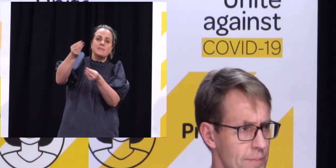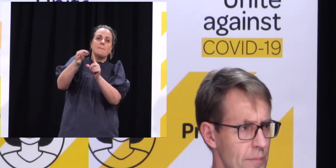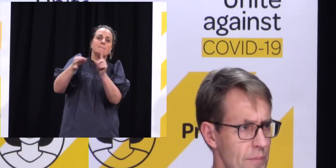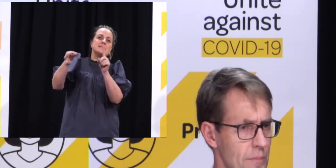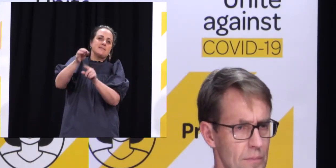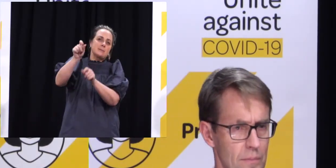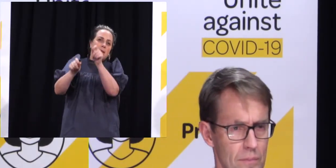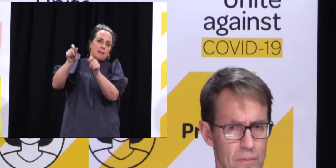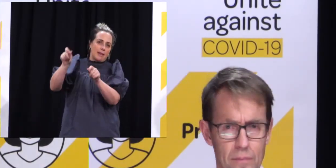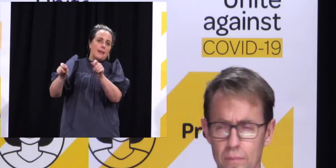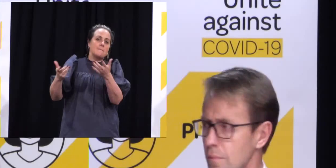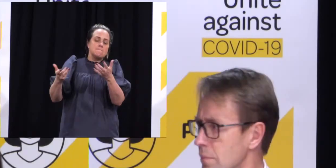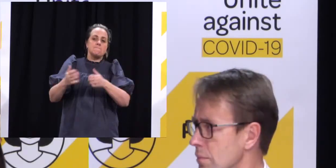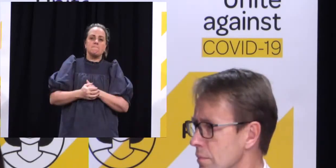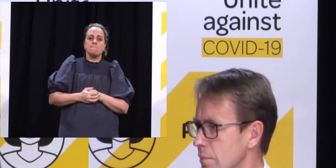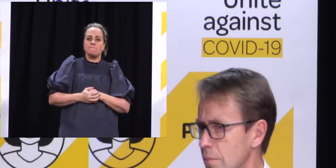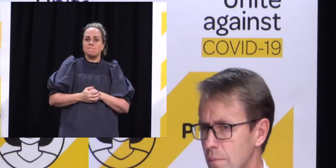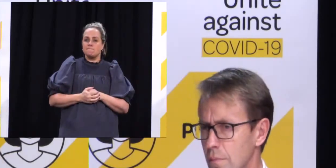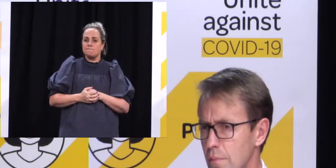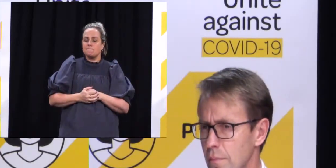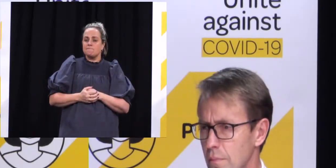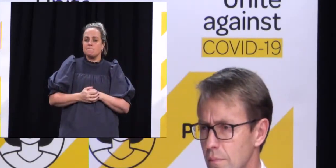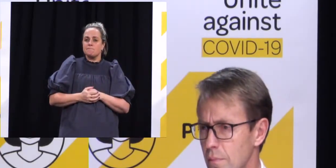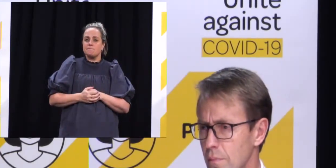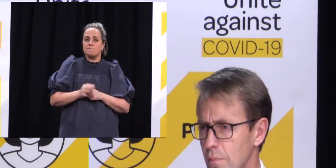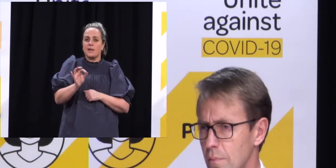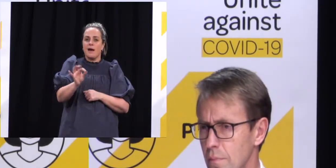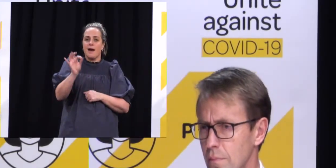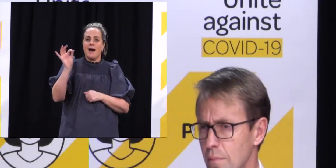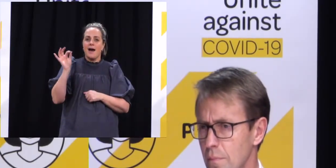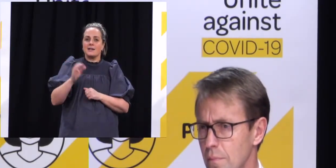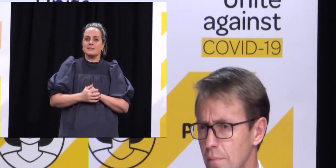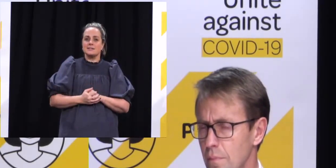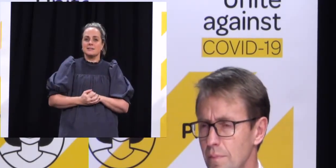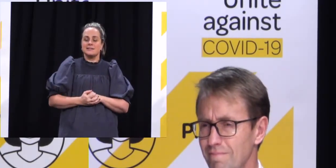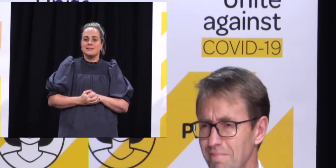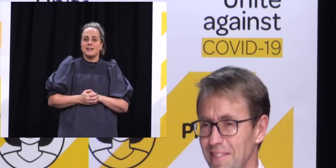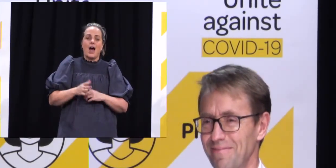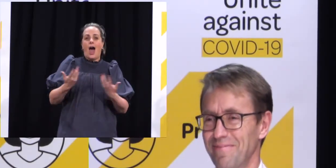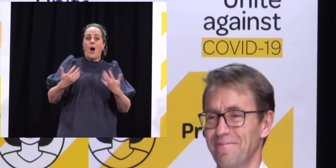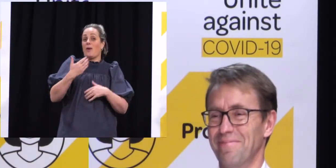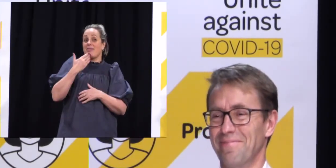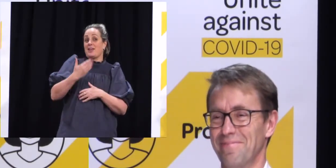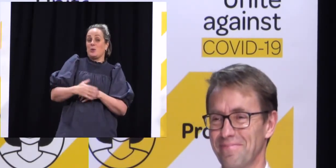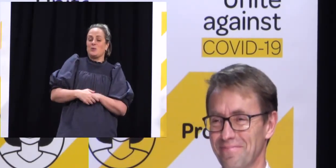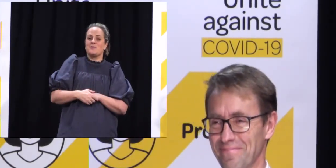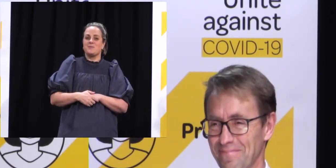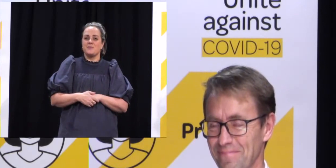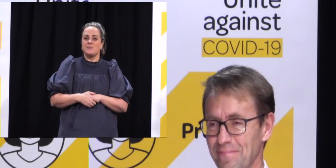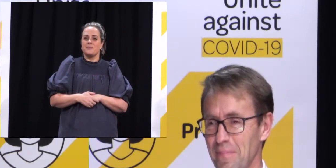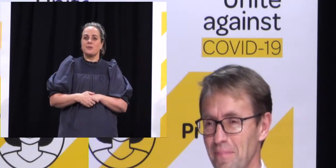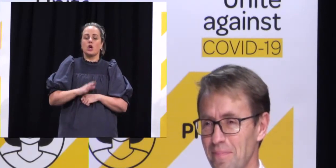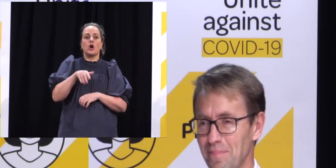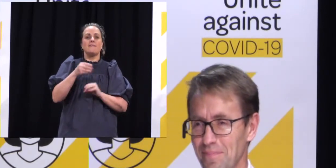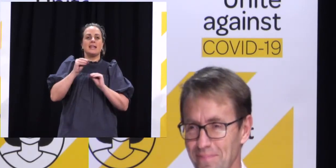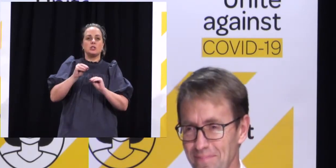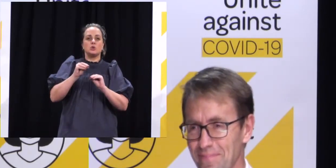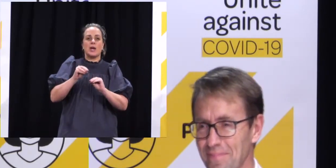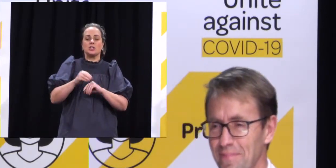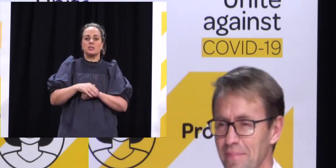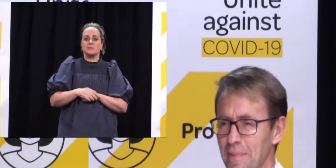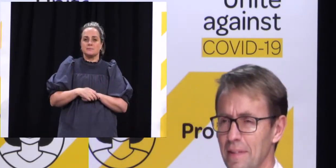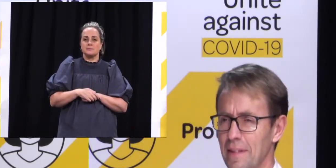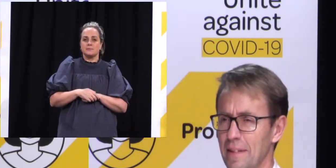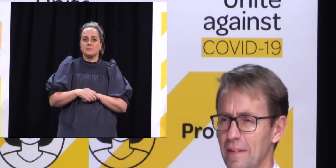cases. Prime Minister, when you find Yes. Oh, thanks. On education,